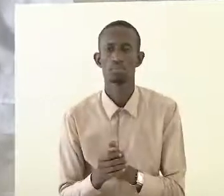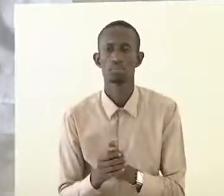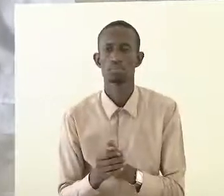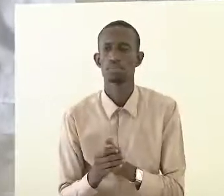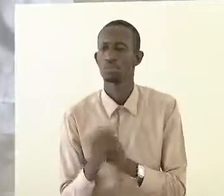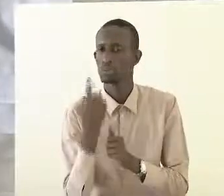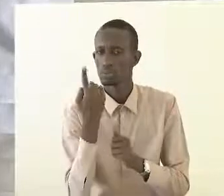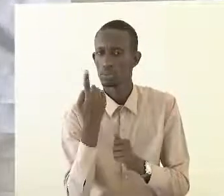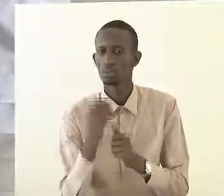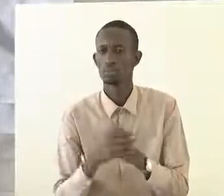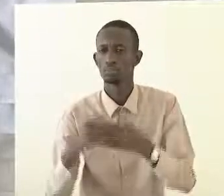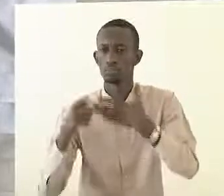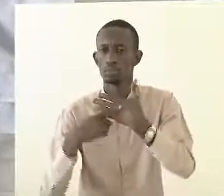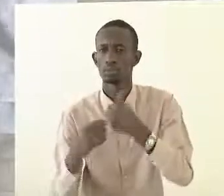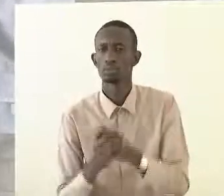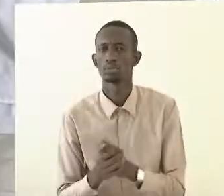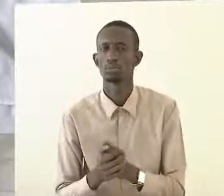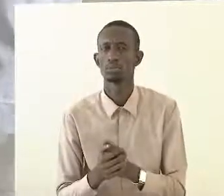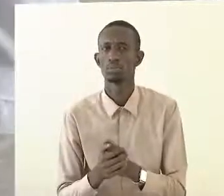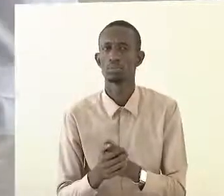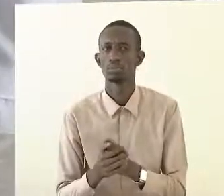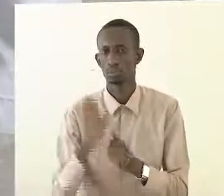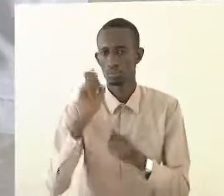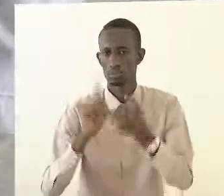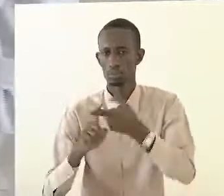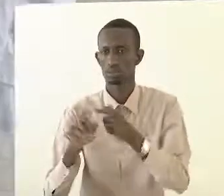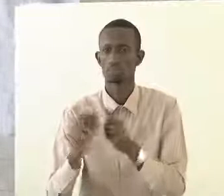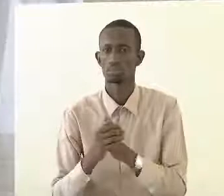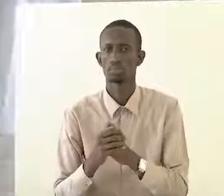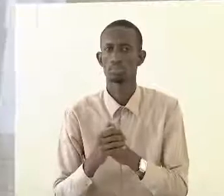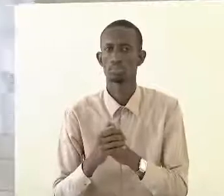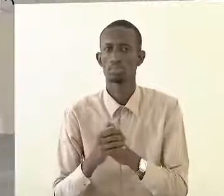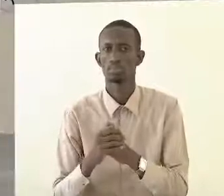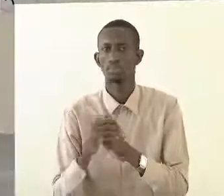e power 2 x plus c, and I'm done.